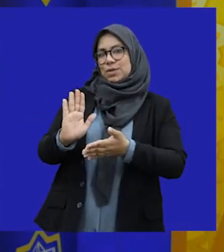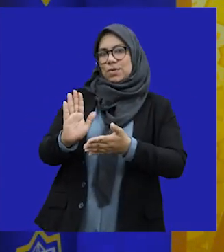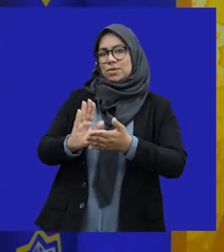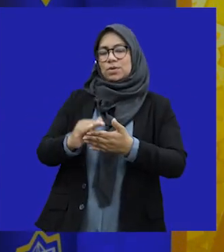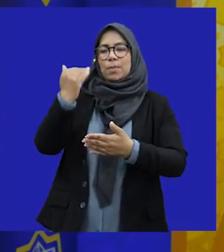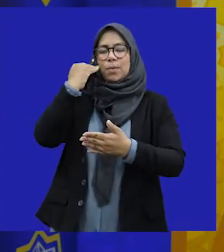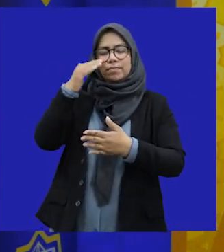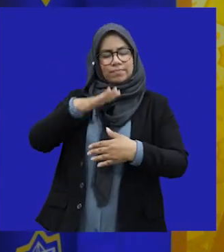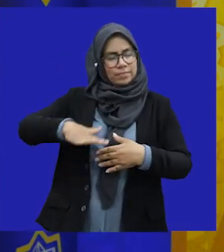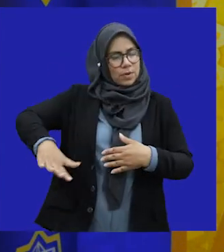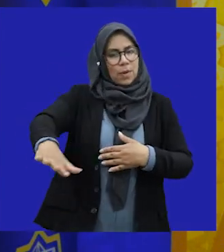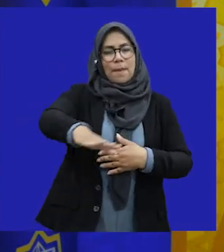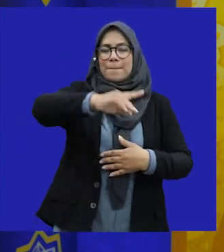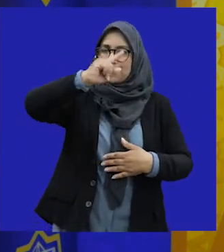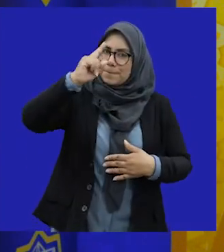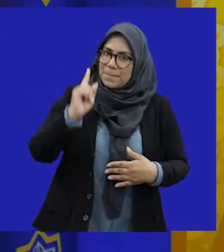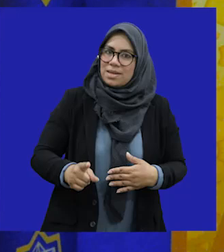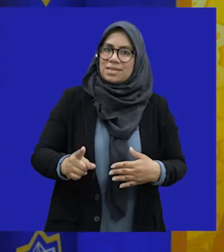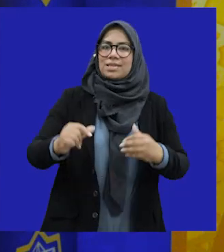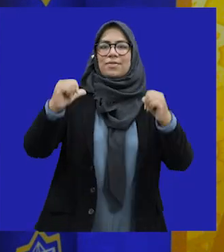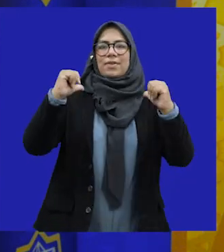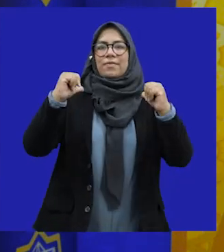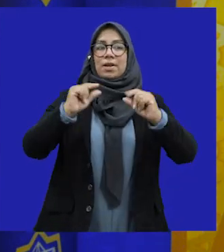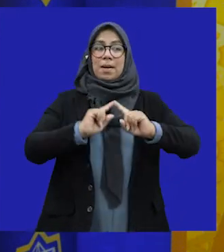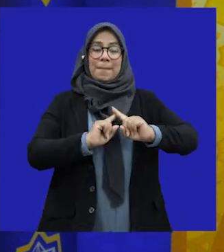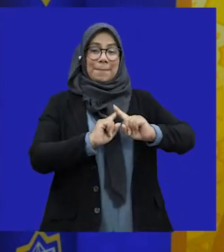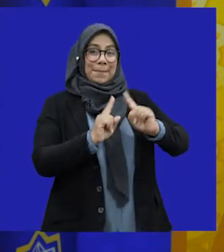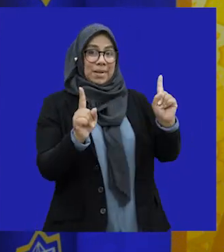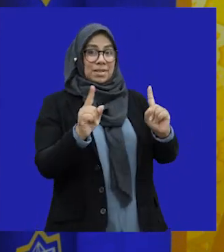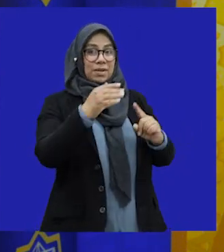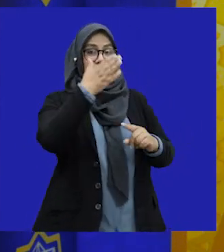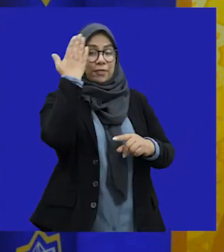cannot pray because they can purify themselves. As for women,